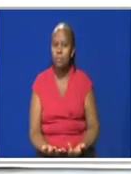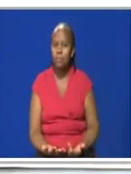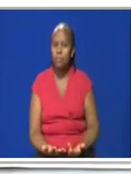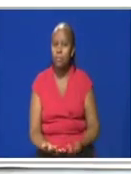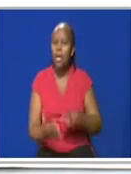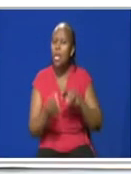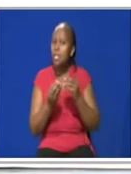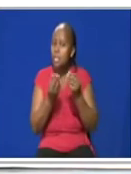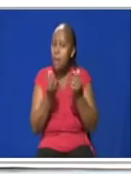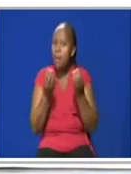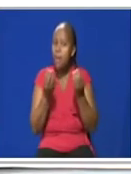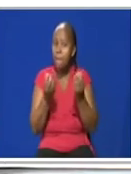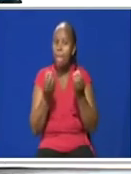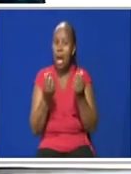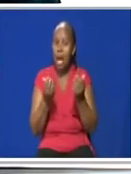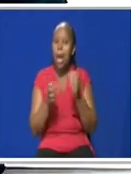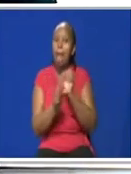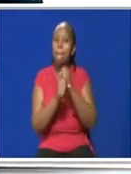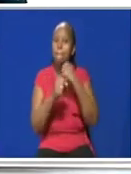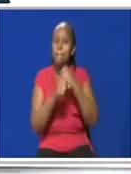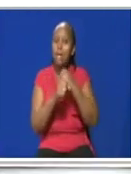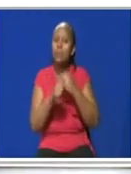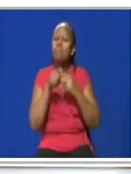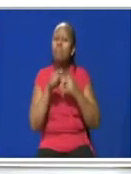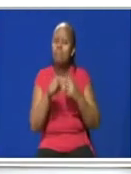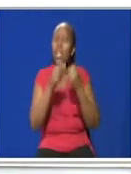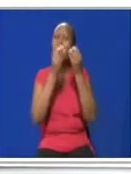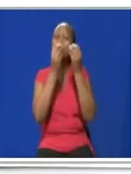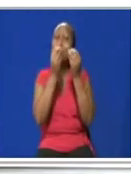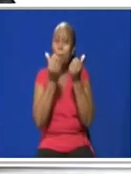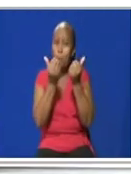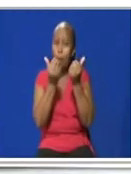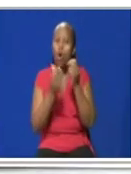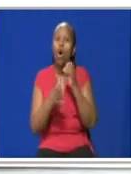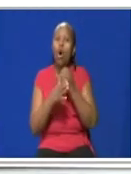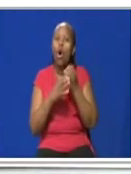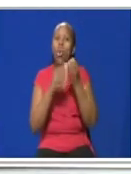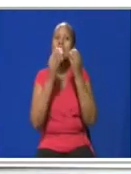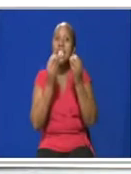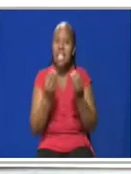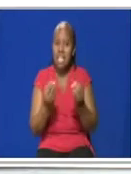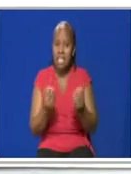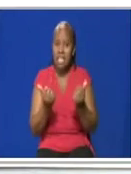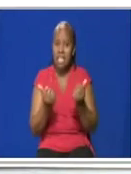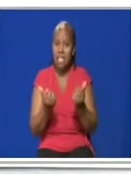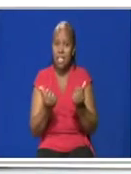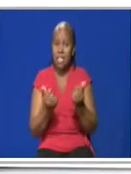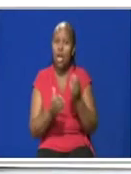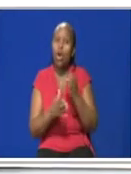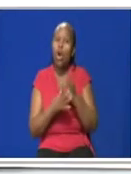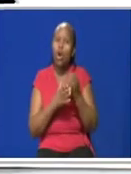To simplify means to make something simple or easier or